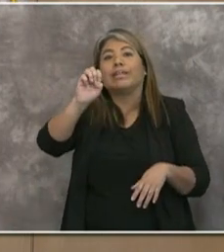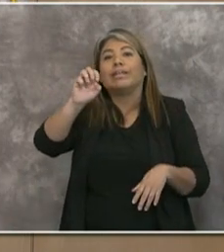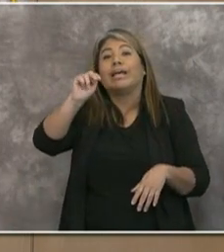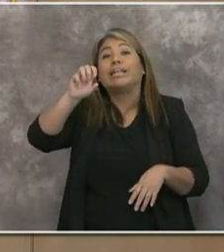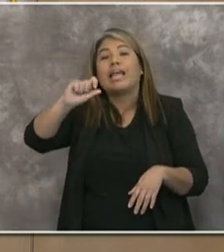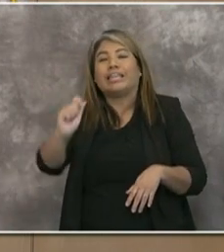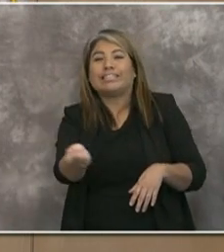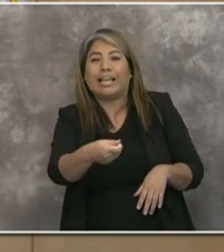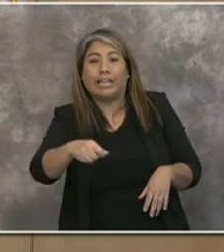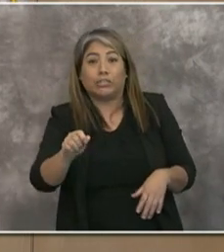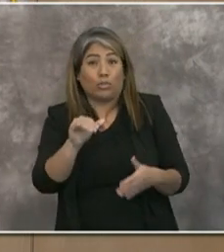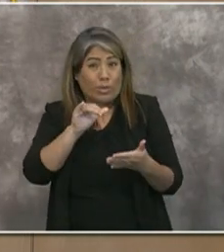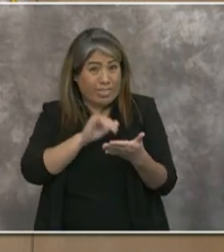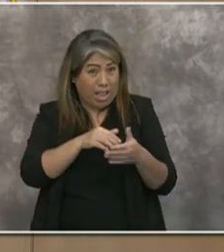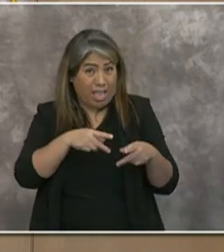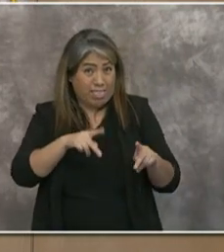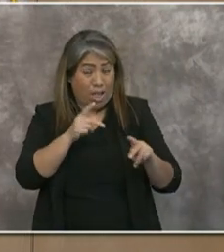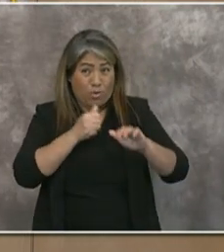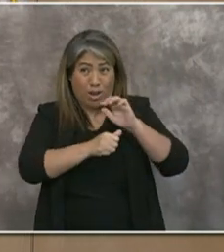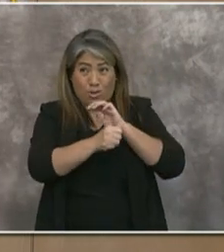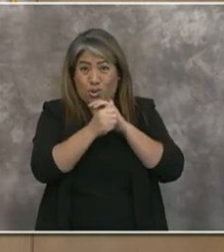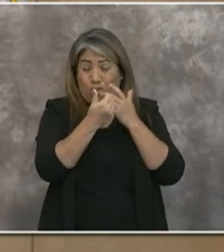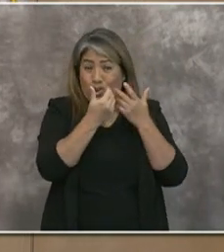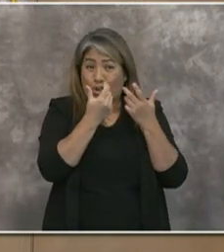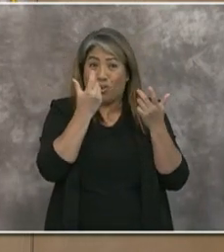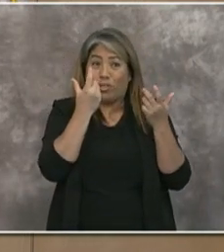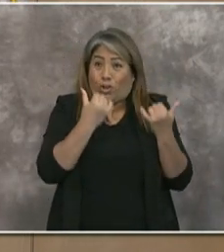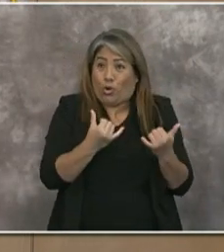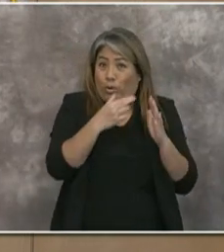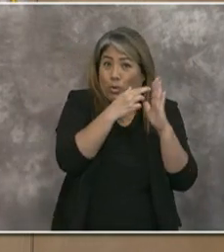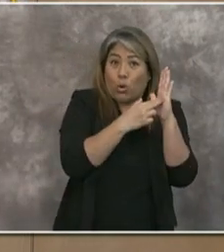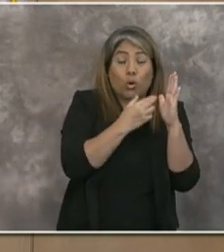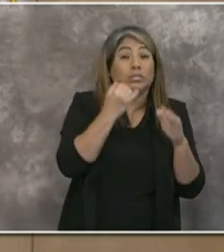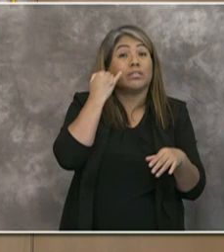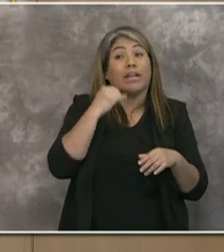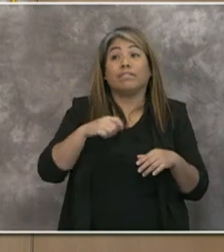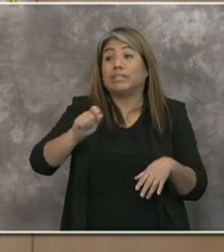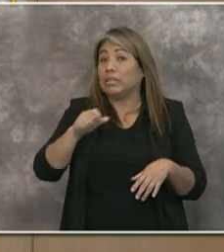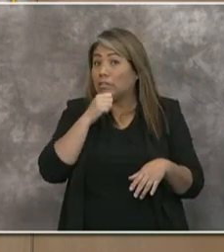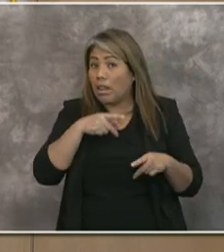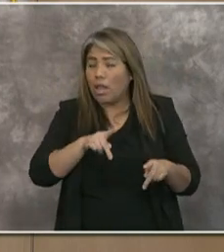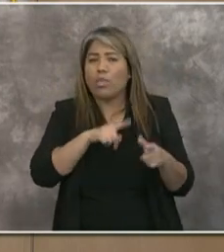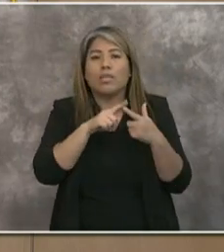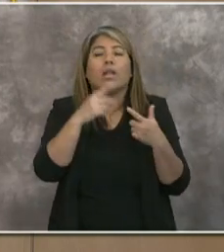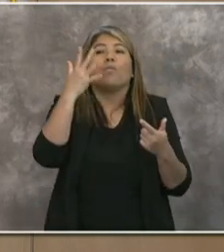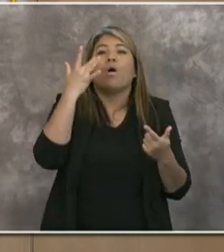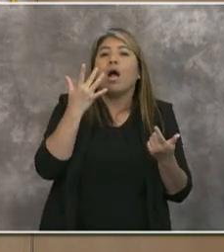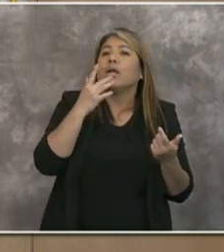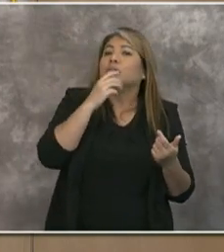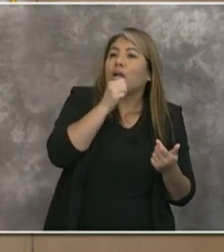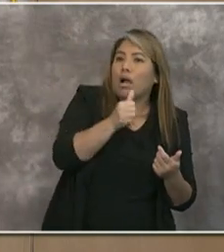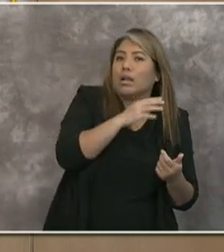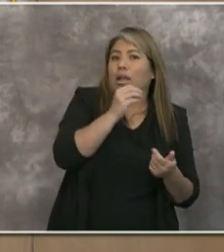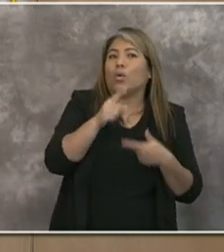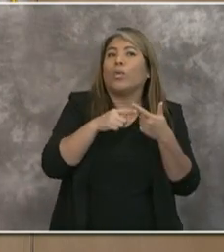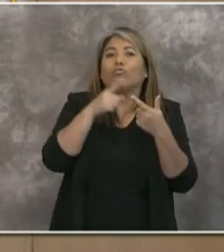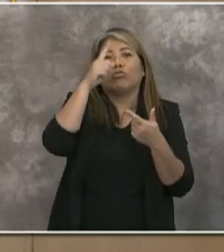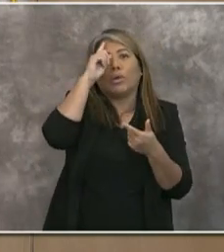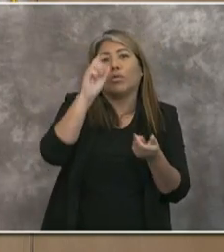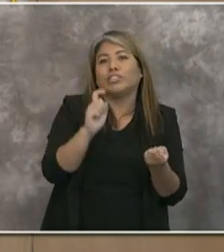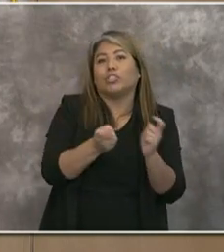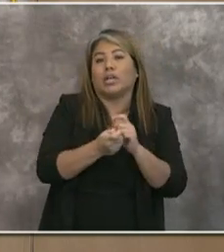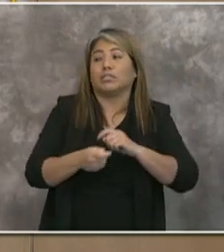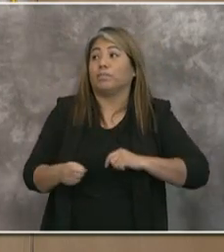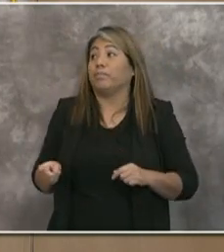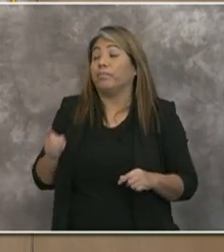I'd like to ask, is tennis allowed under the current rules? And if not, can you please explain why and when that may change?